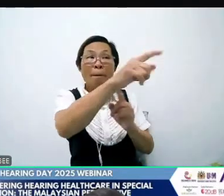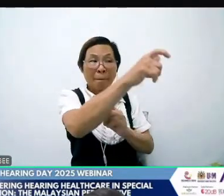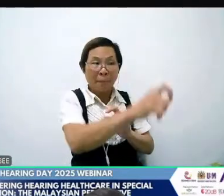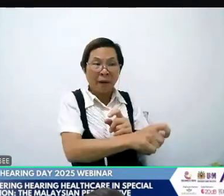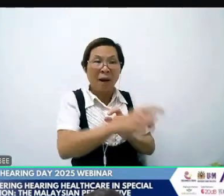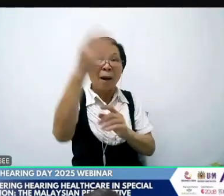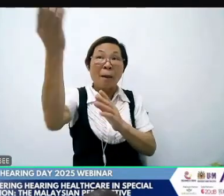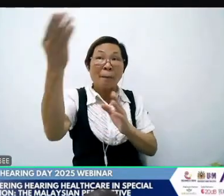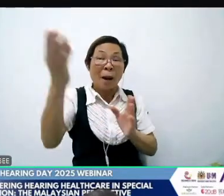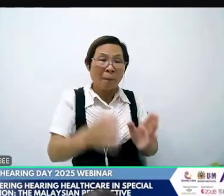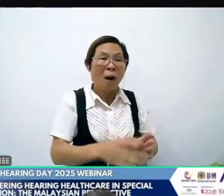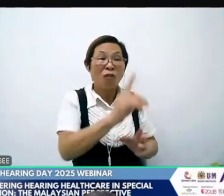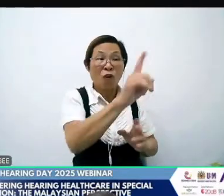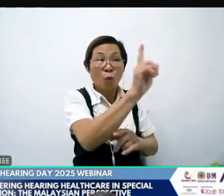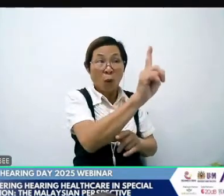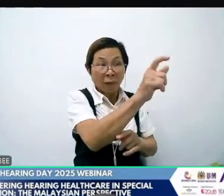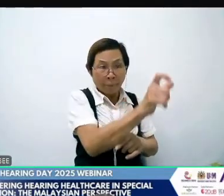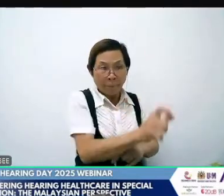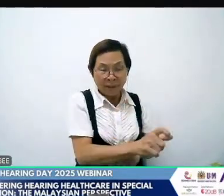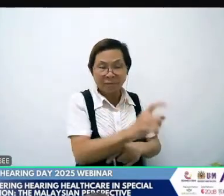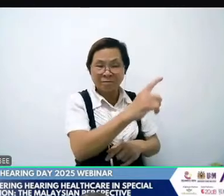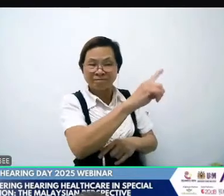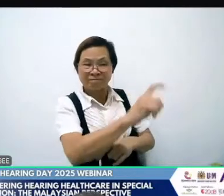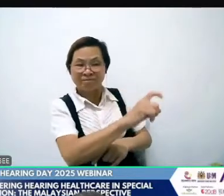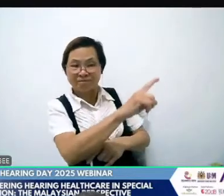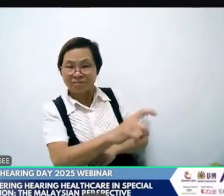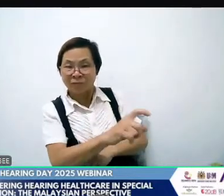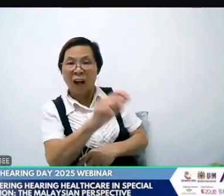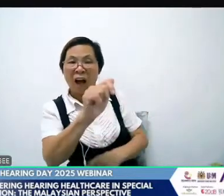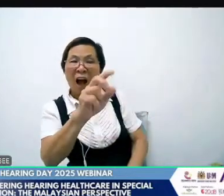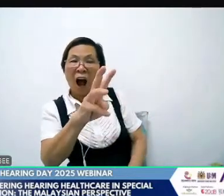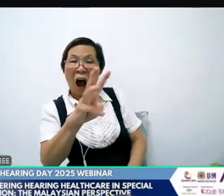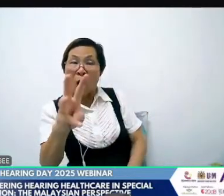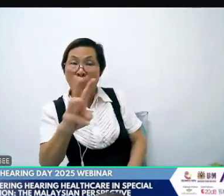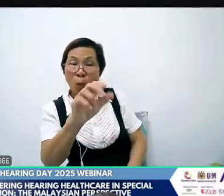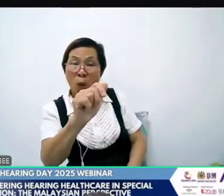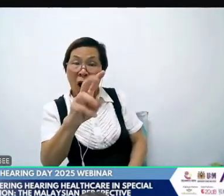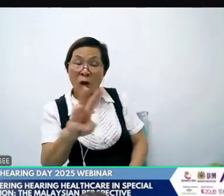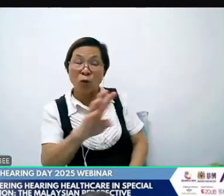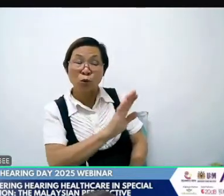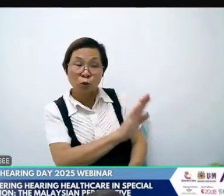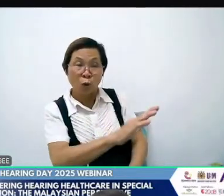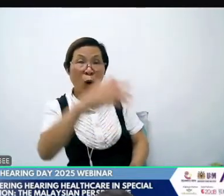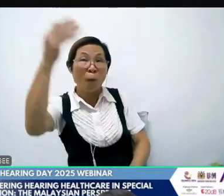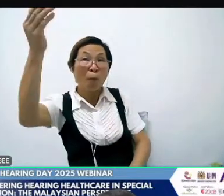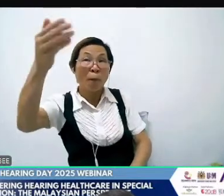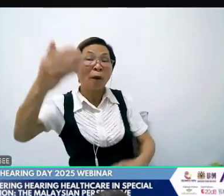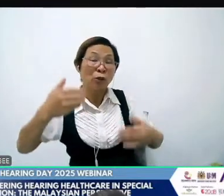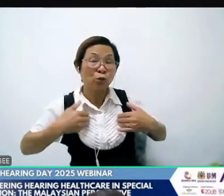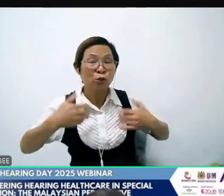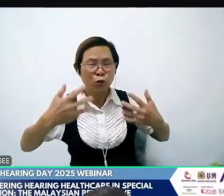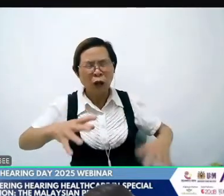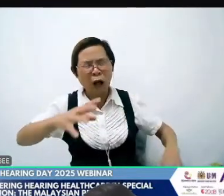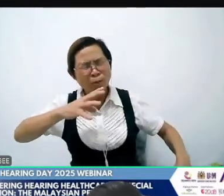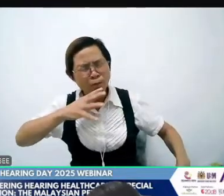for each panel. Okay. Okay, Madam Cheu Lih, in your presentations, you have mentioned, I think, slide